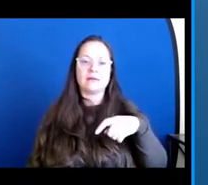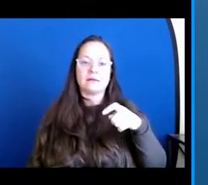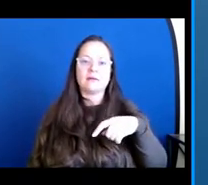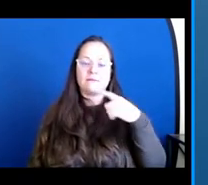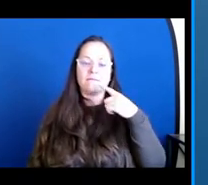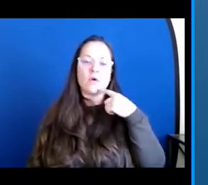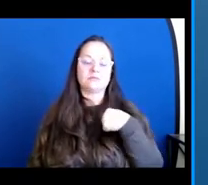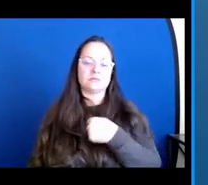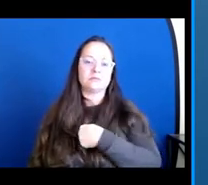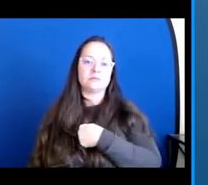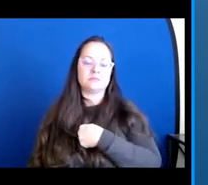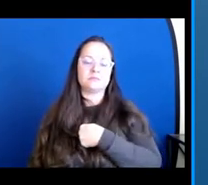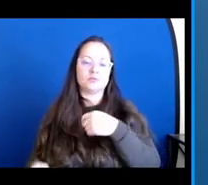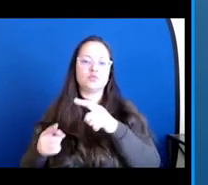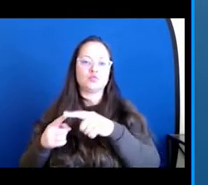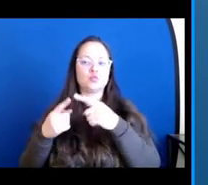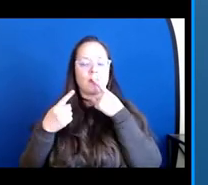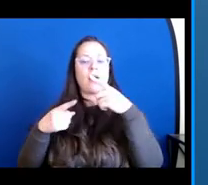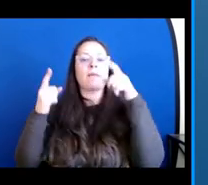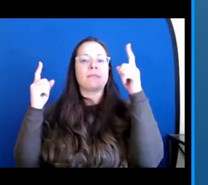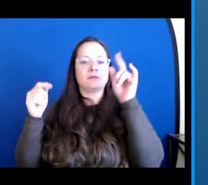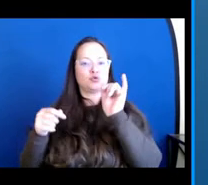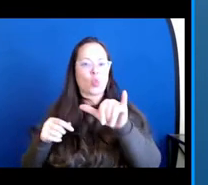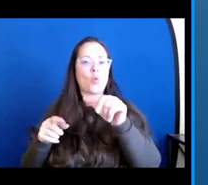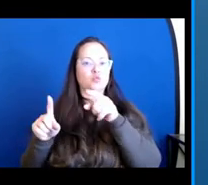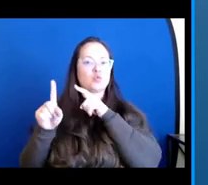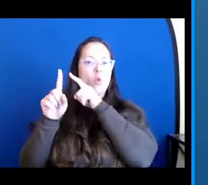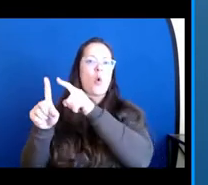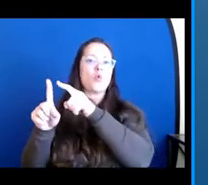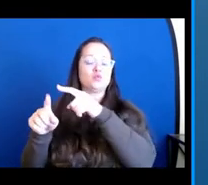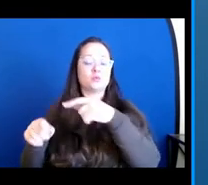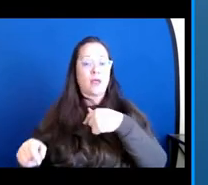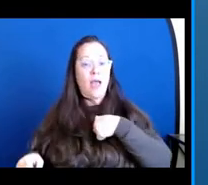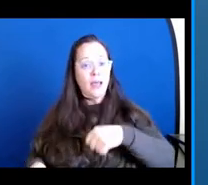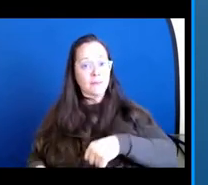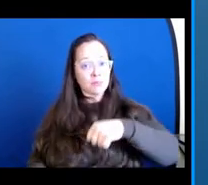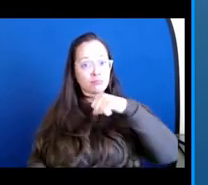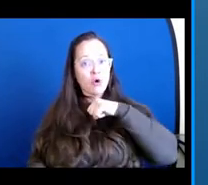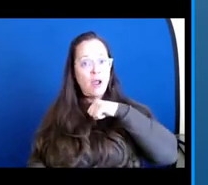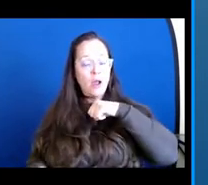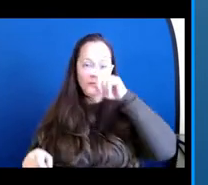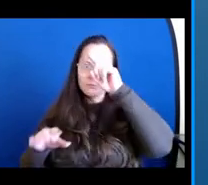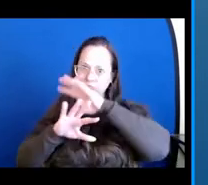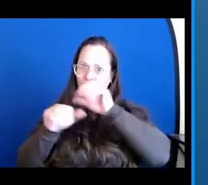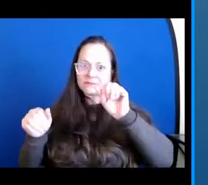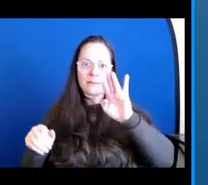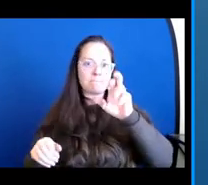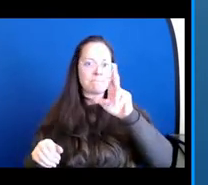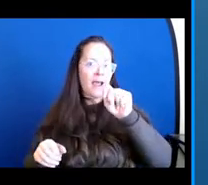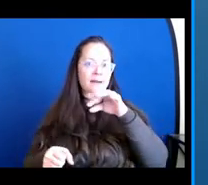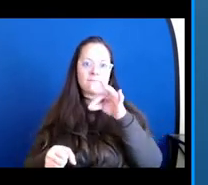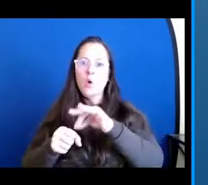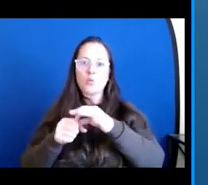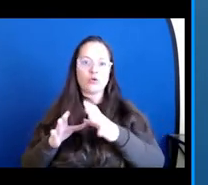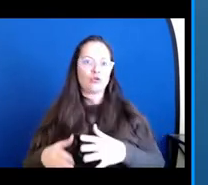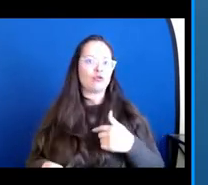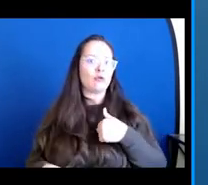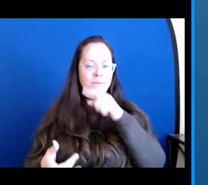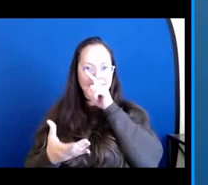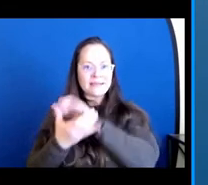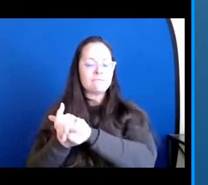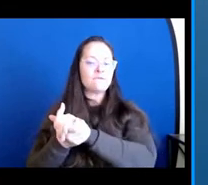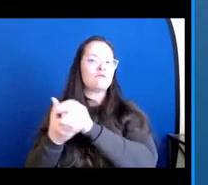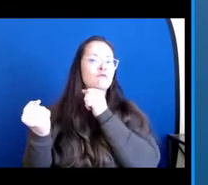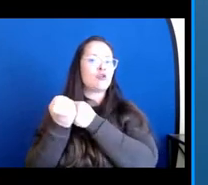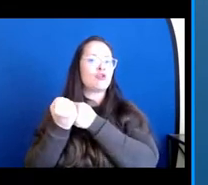accomplish those goals I'm a proud President Biden voter believer we share